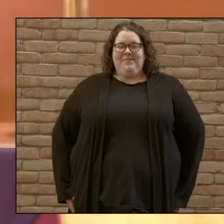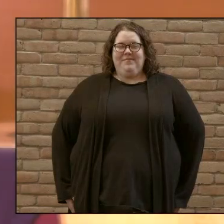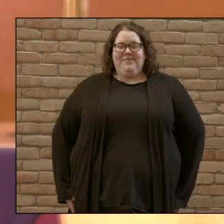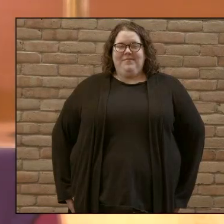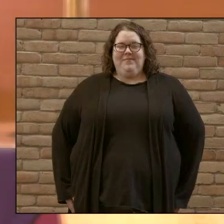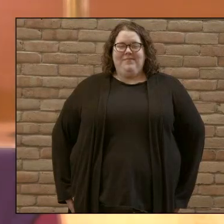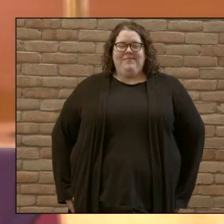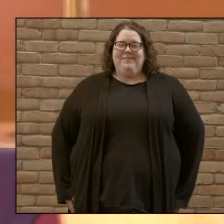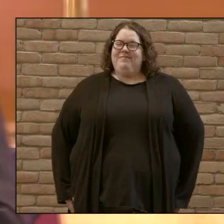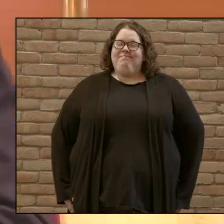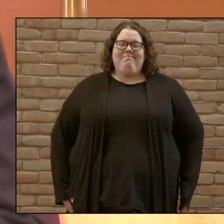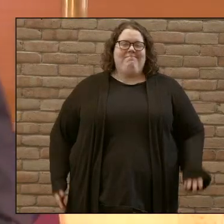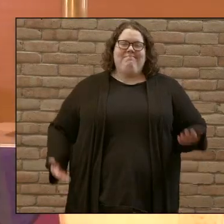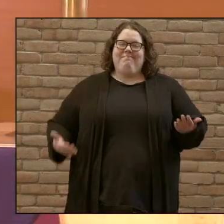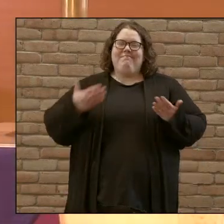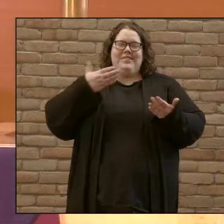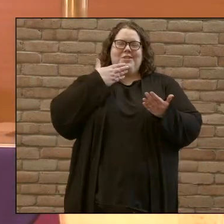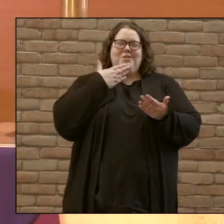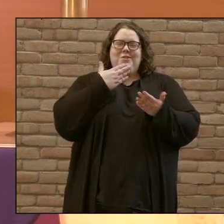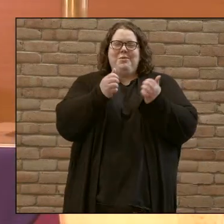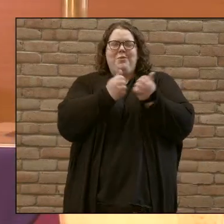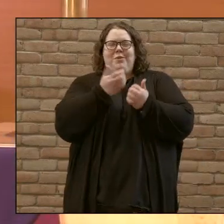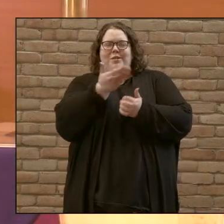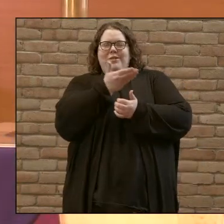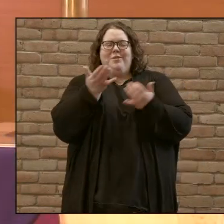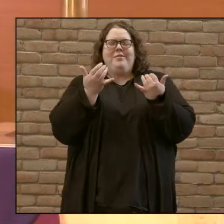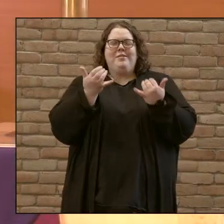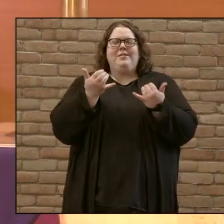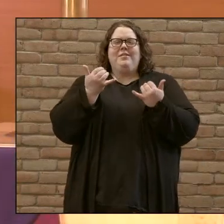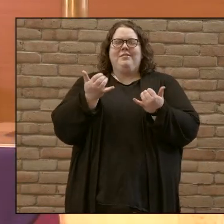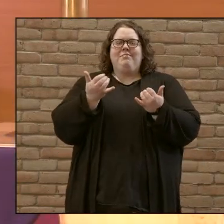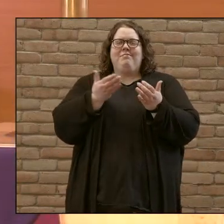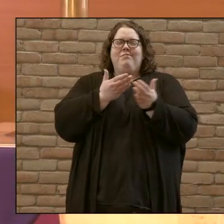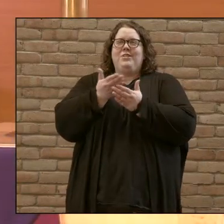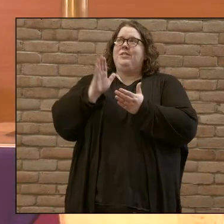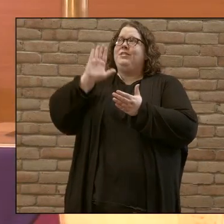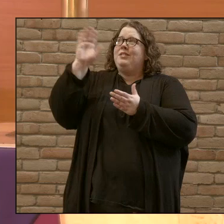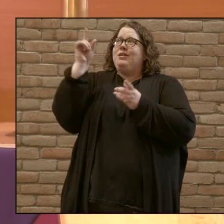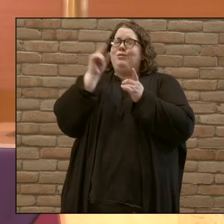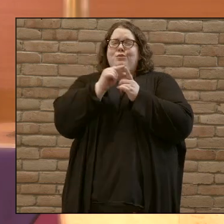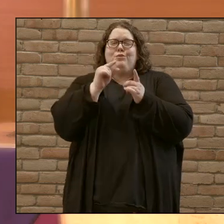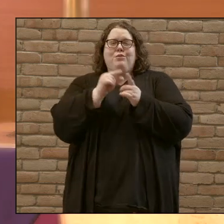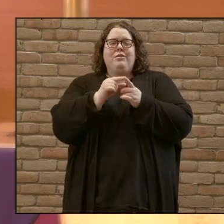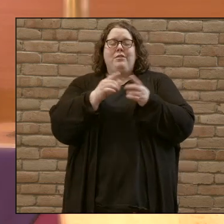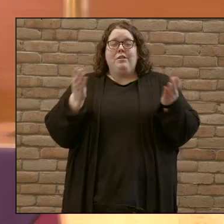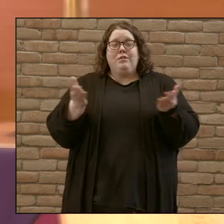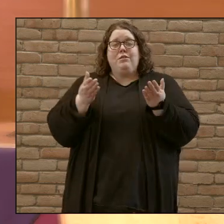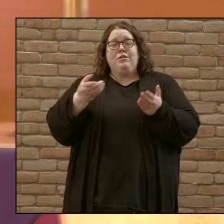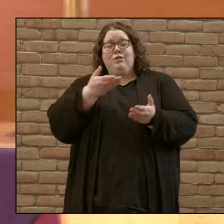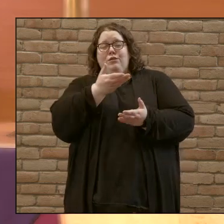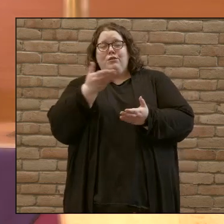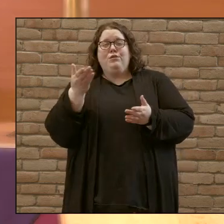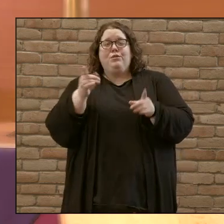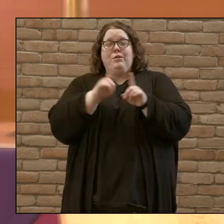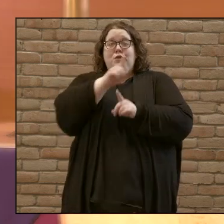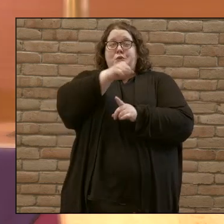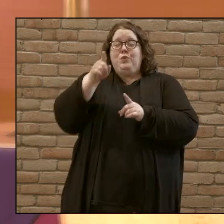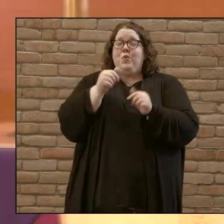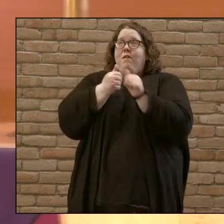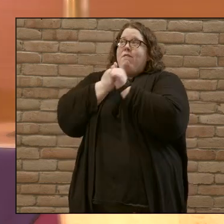It is so good to be with you today, sharing God's word and encouraging you as you follow